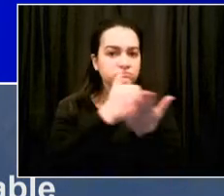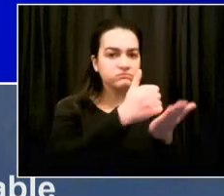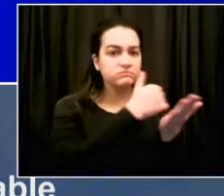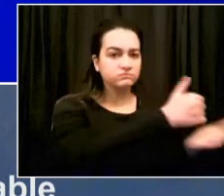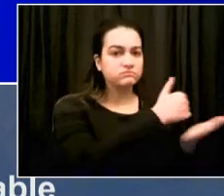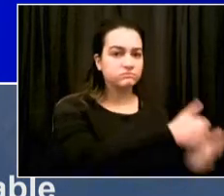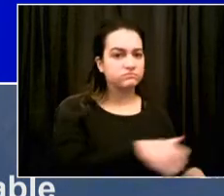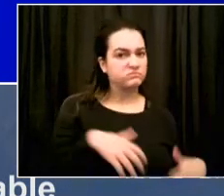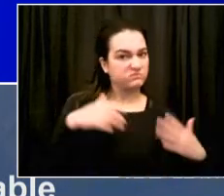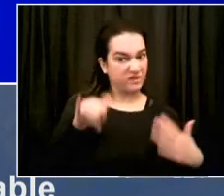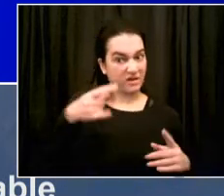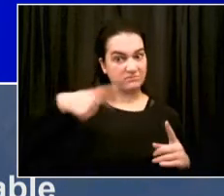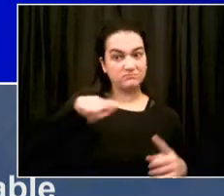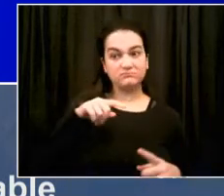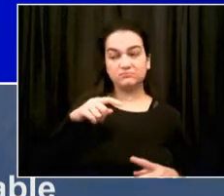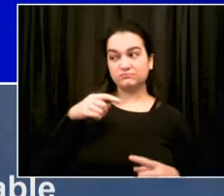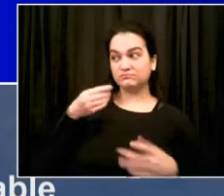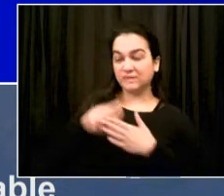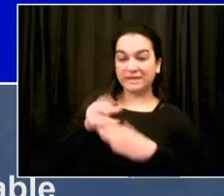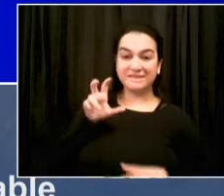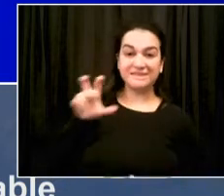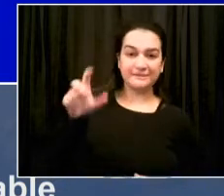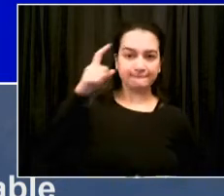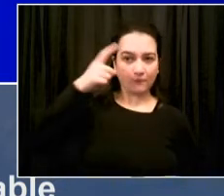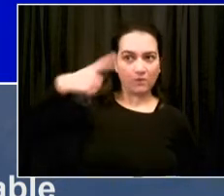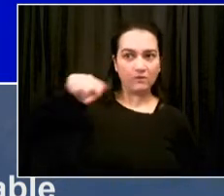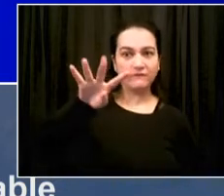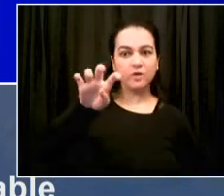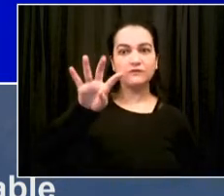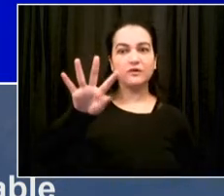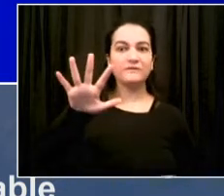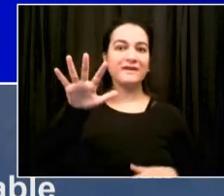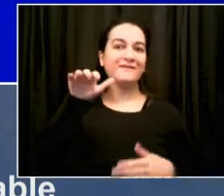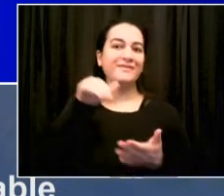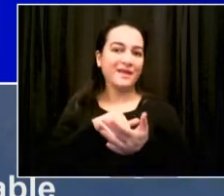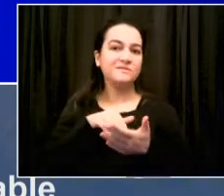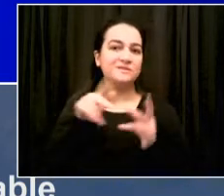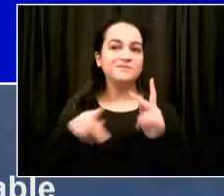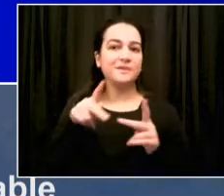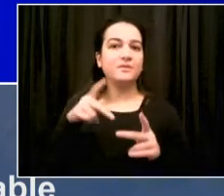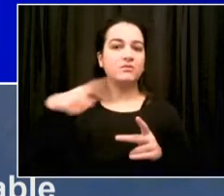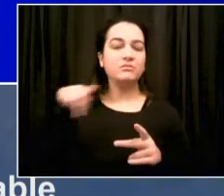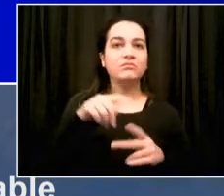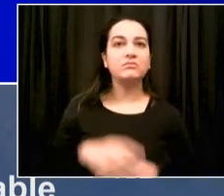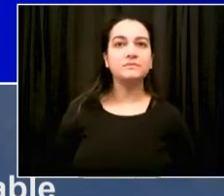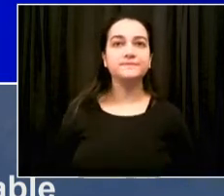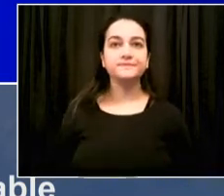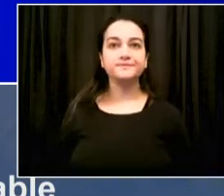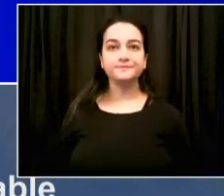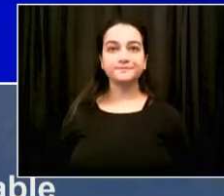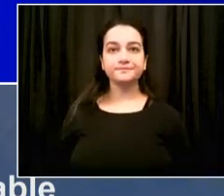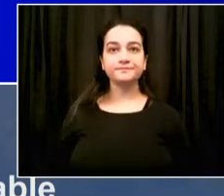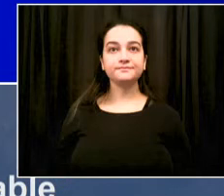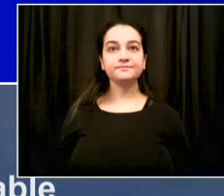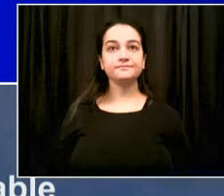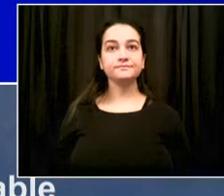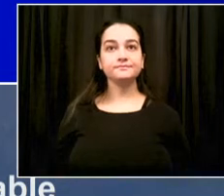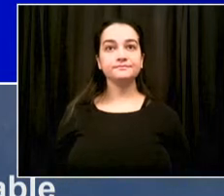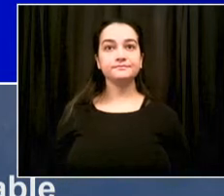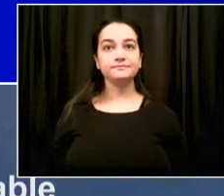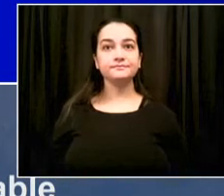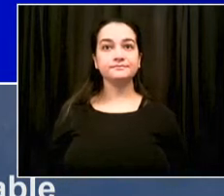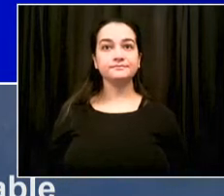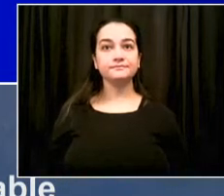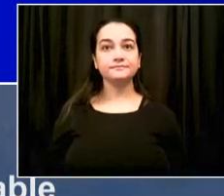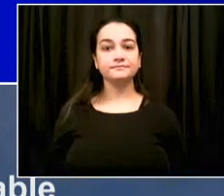fronts to move New Yorkers as quickly as possible into safe, permanent, affordable housing that